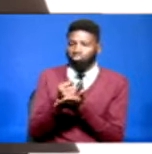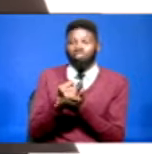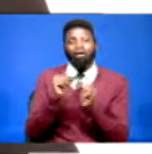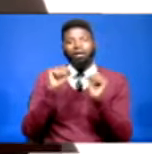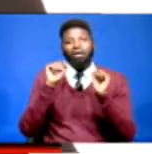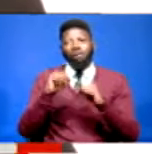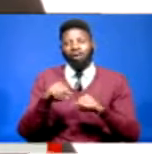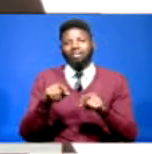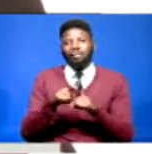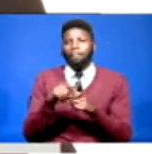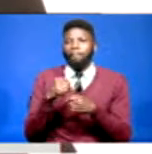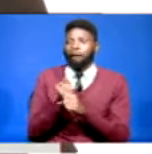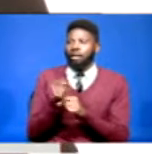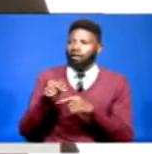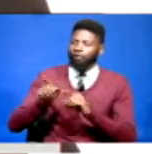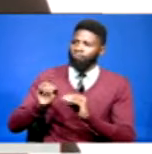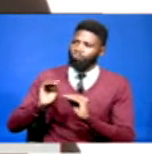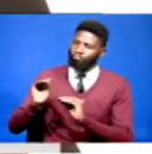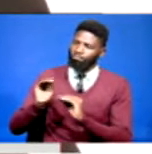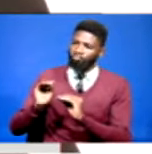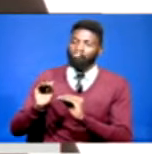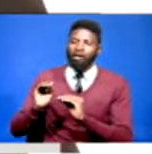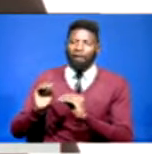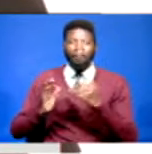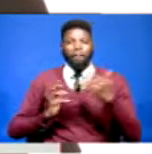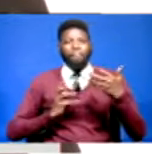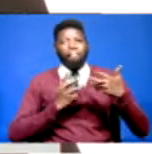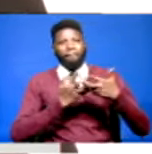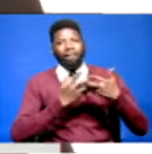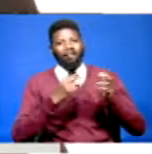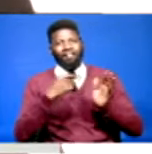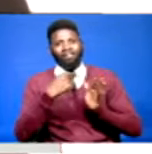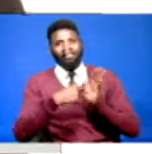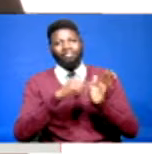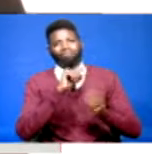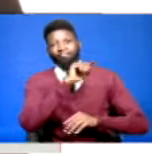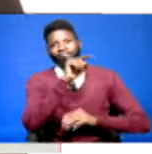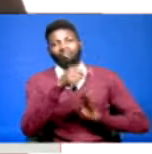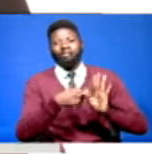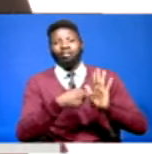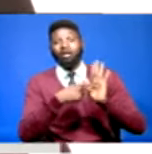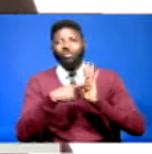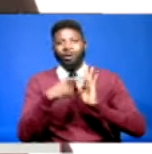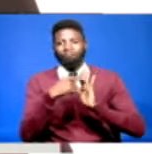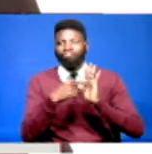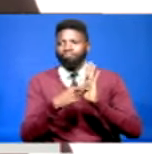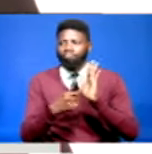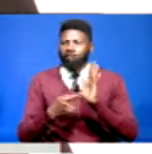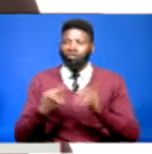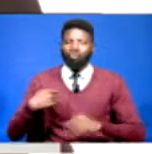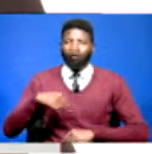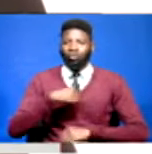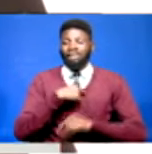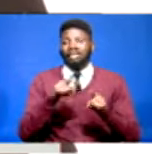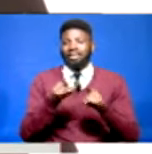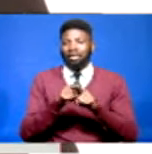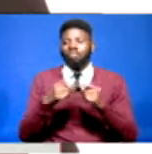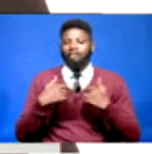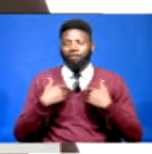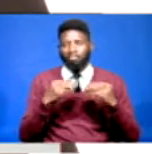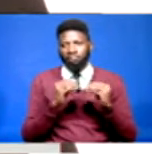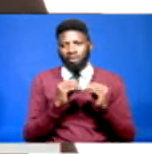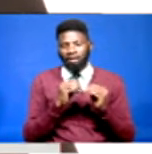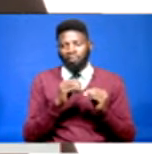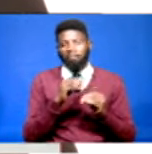to meet the industry requirements. We have also had sessions for men and women, and